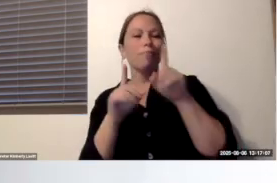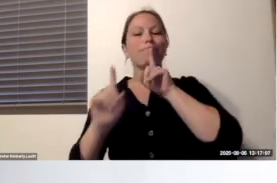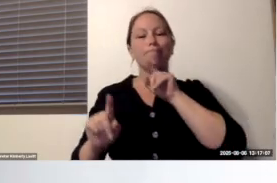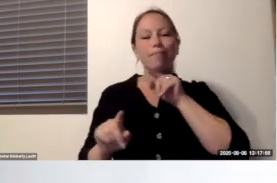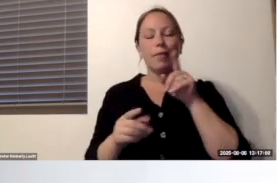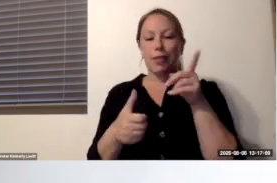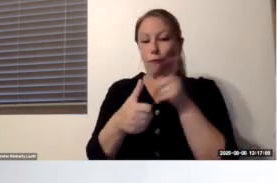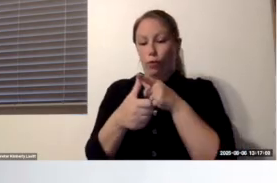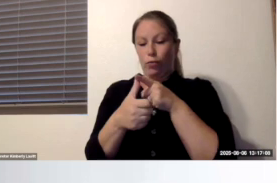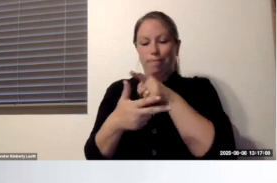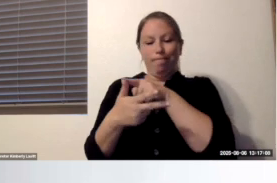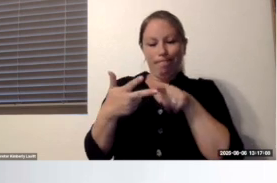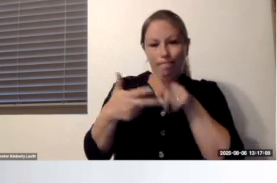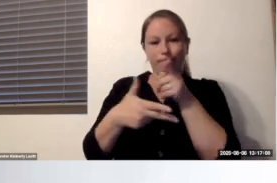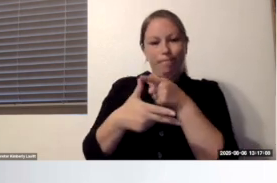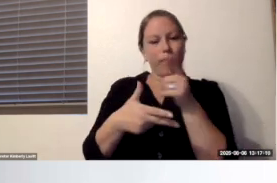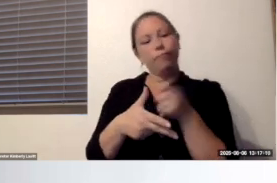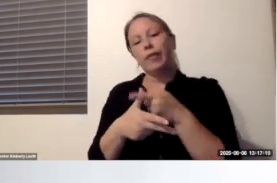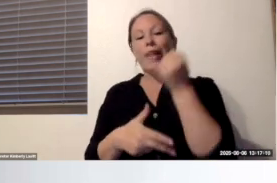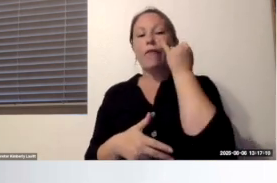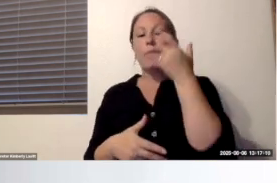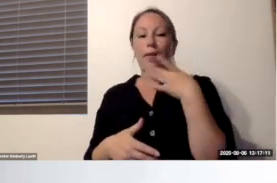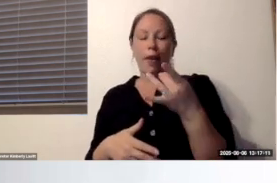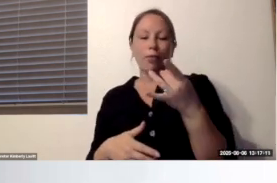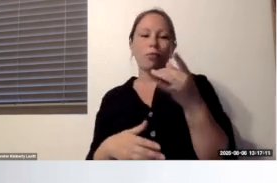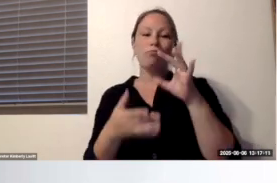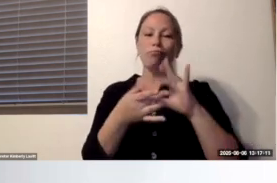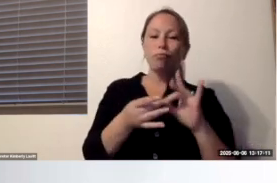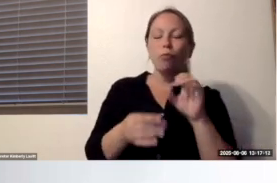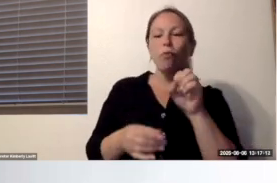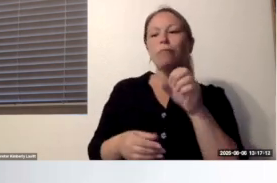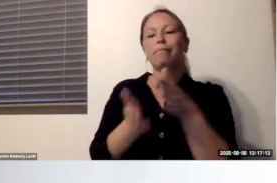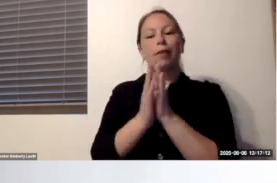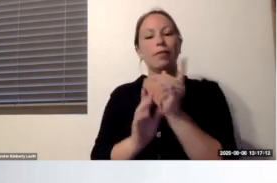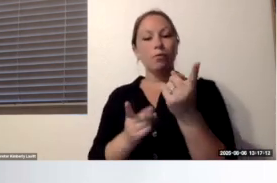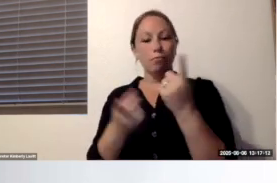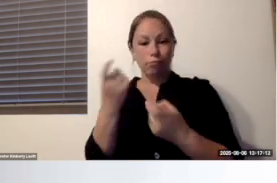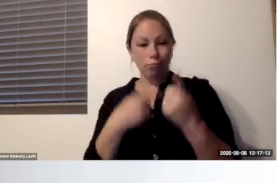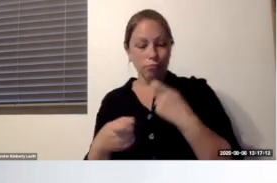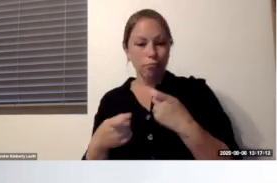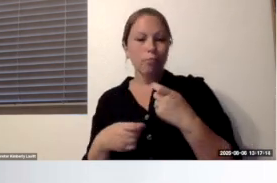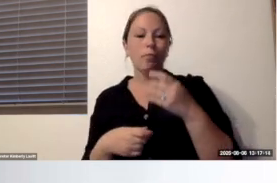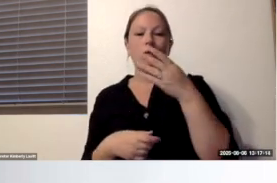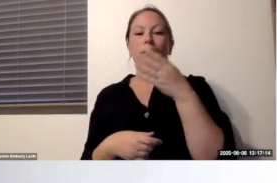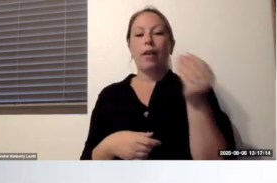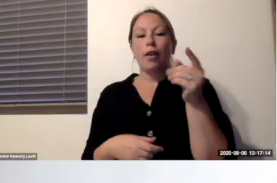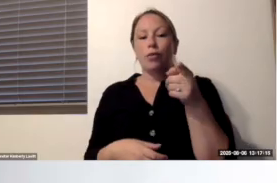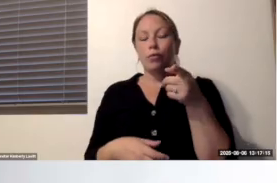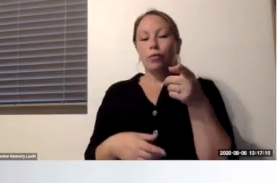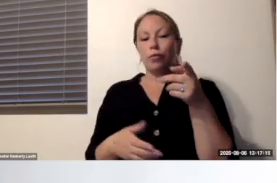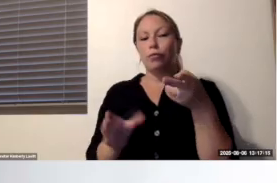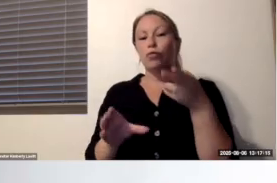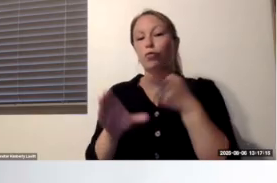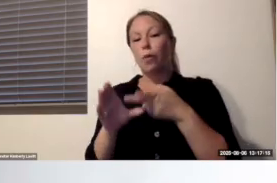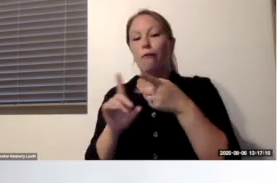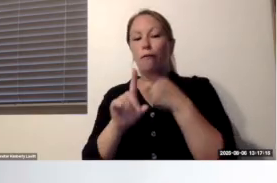first of 3. So if you would like to make a comment or ask a question, and you are joining